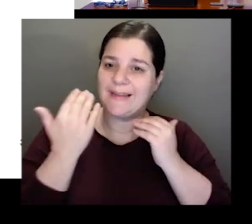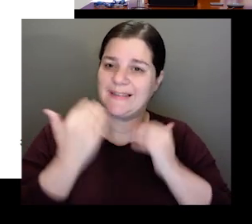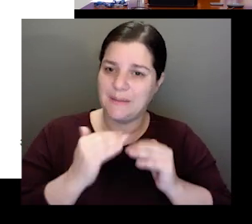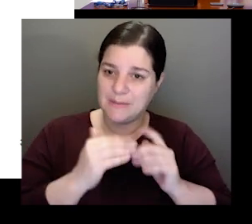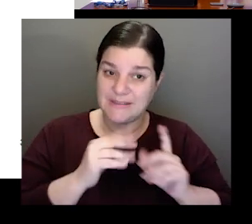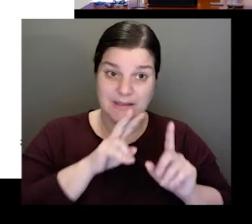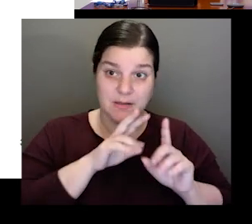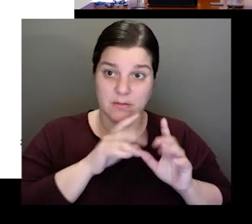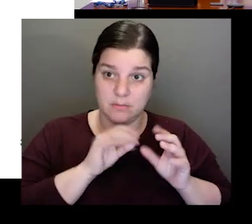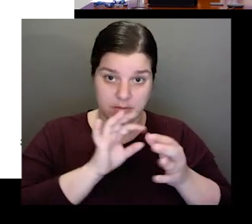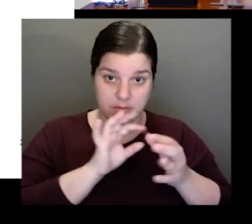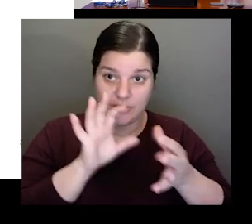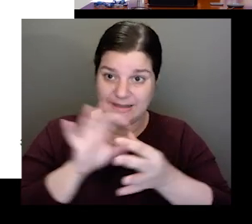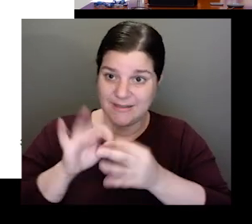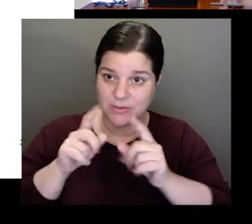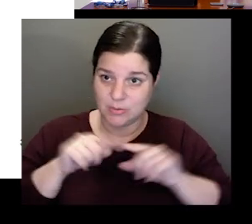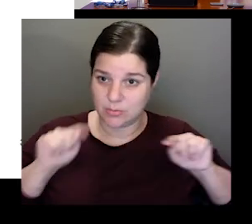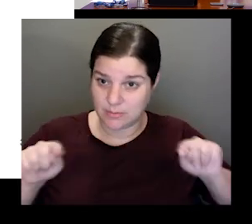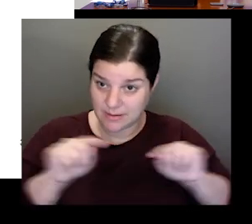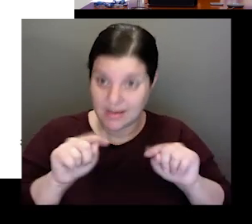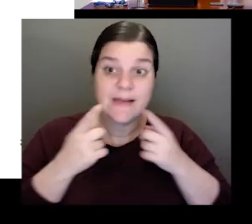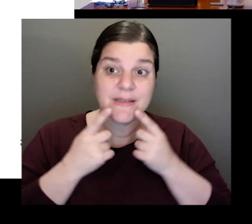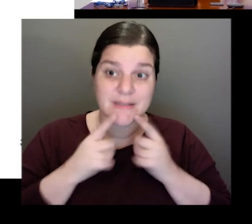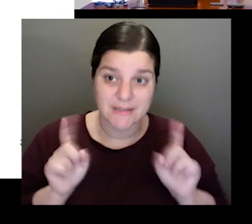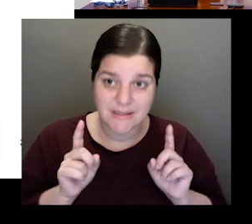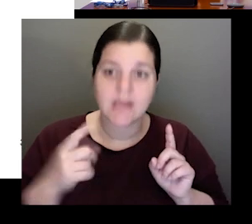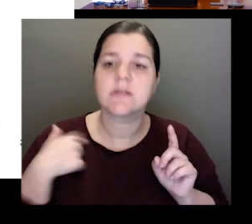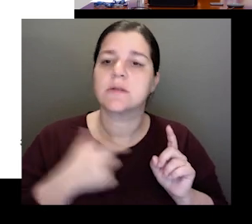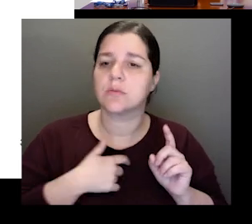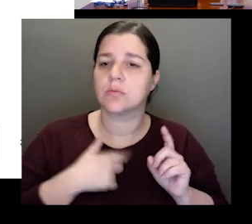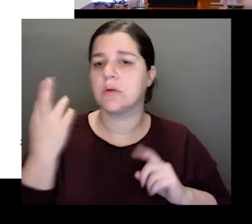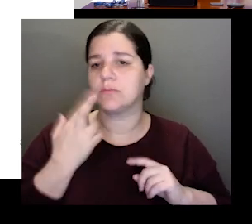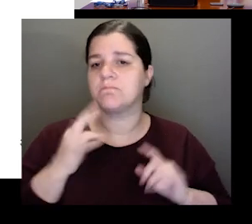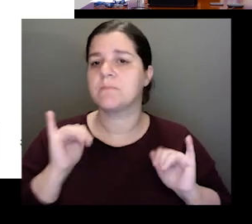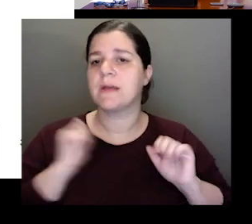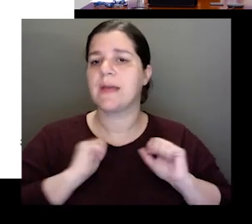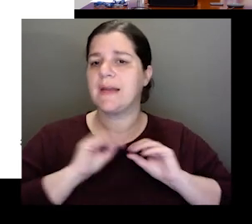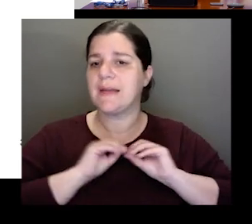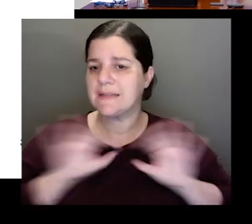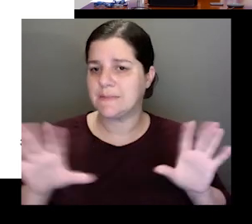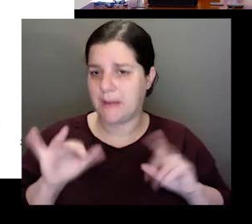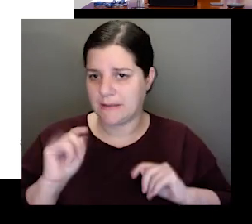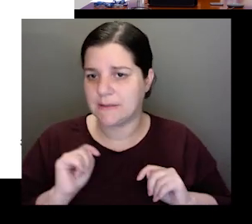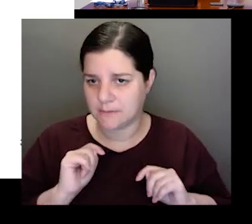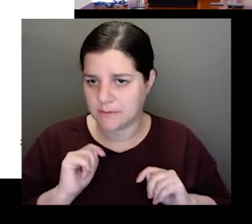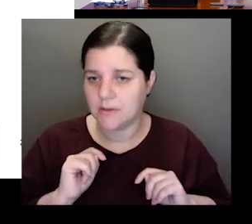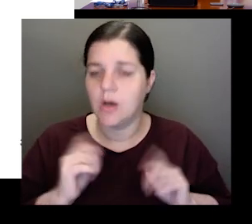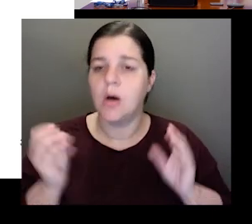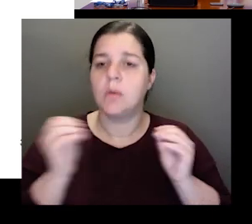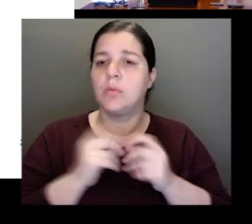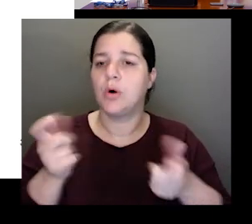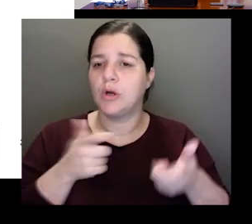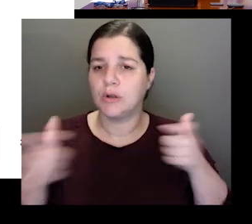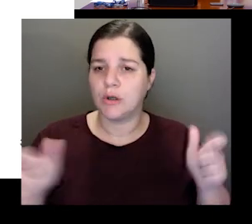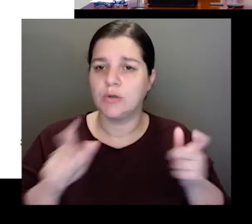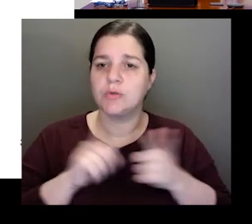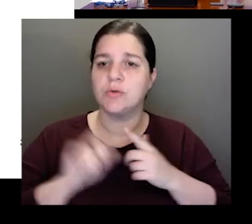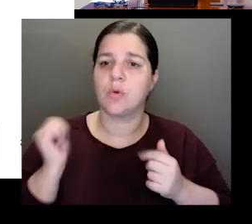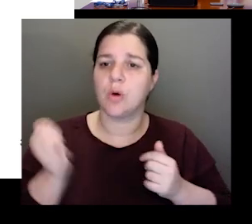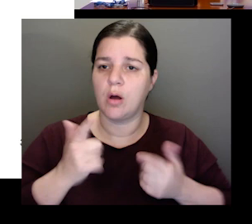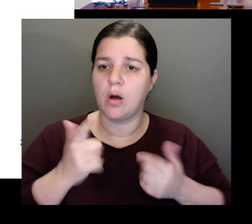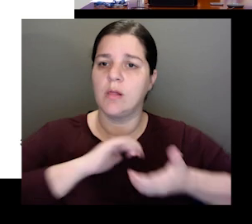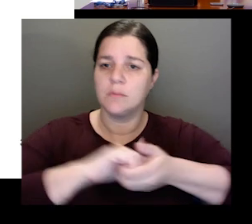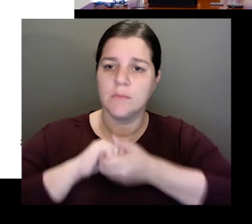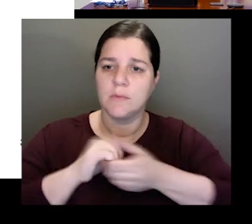successful deployment, CISA determined it could expand the SLTT SAFE for a larger deployment to SLTT partners to support